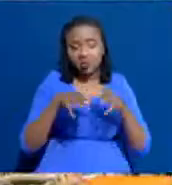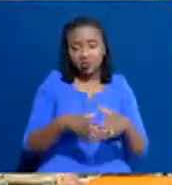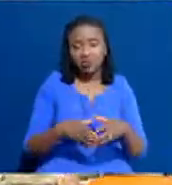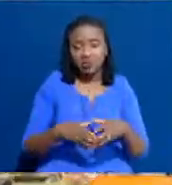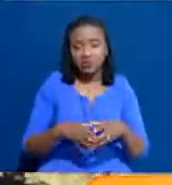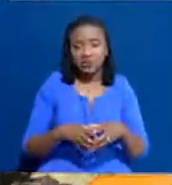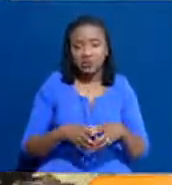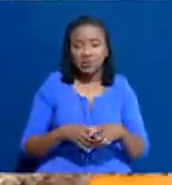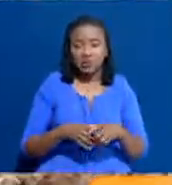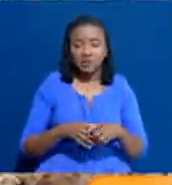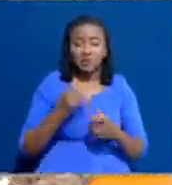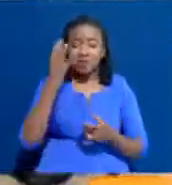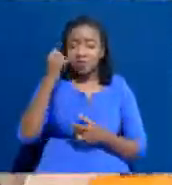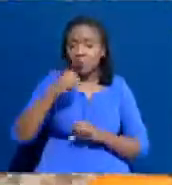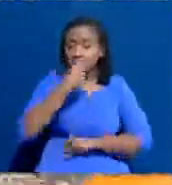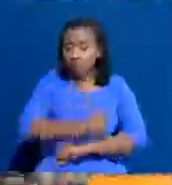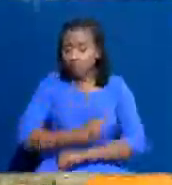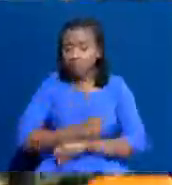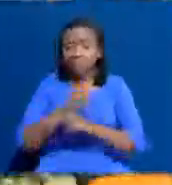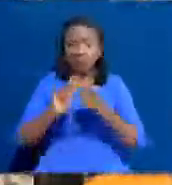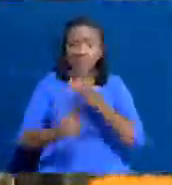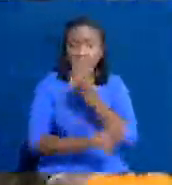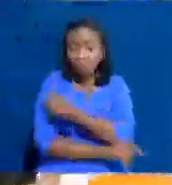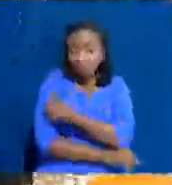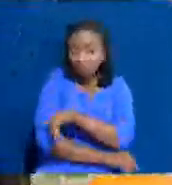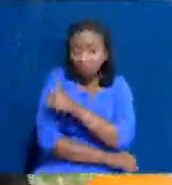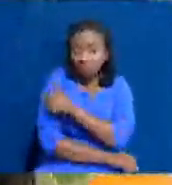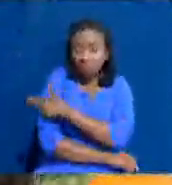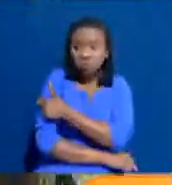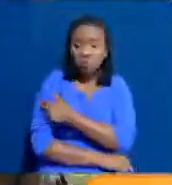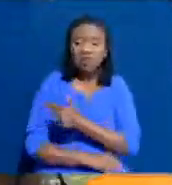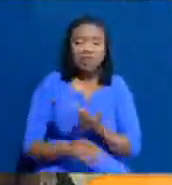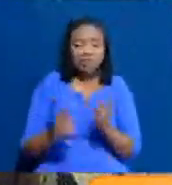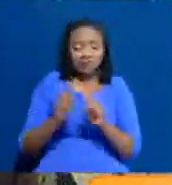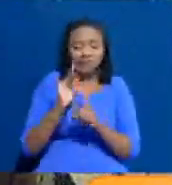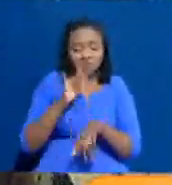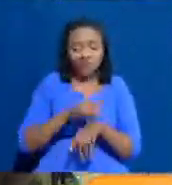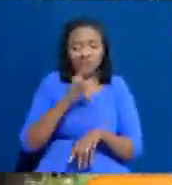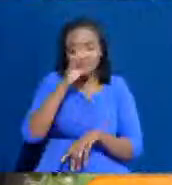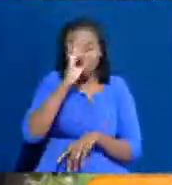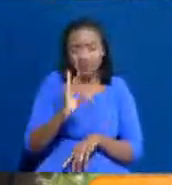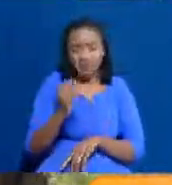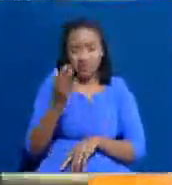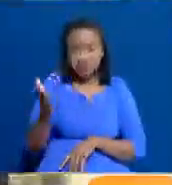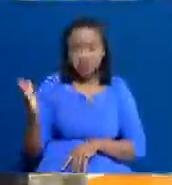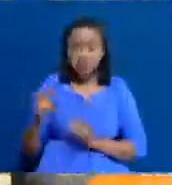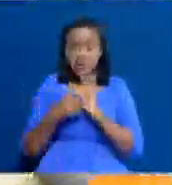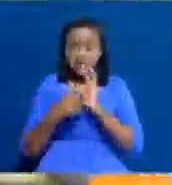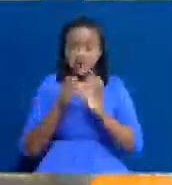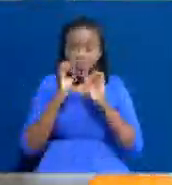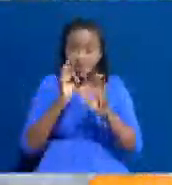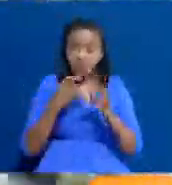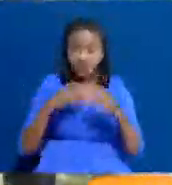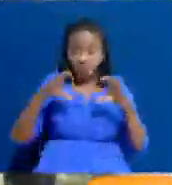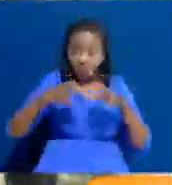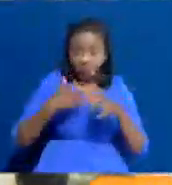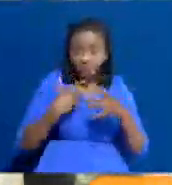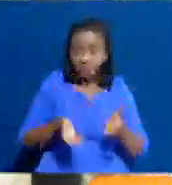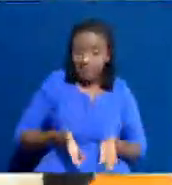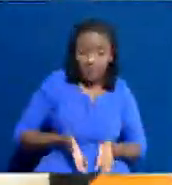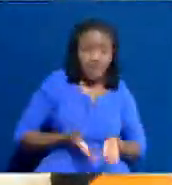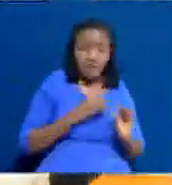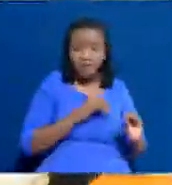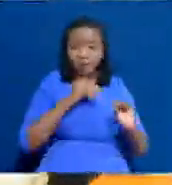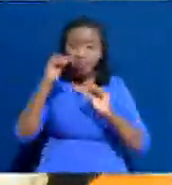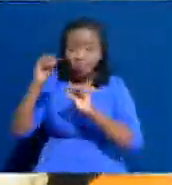amenities, as schools and health facilities are the worst hit in cases where the displaced communities overrun the institutions